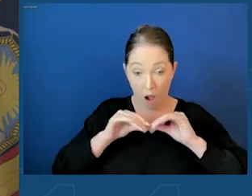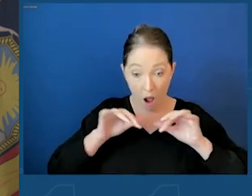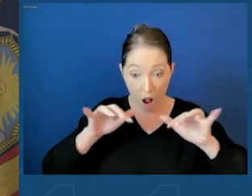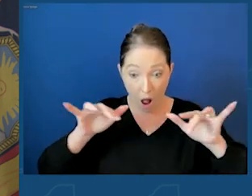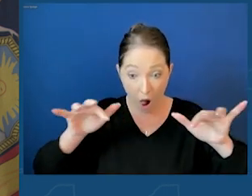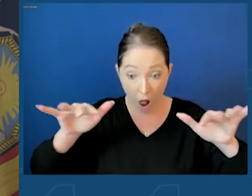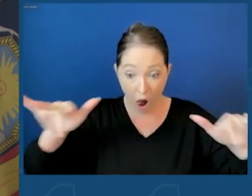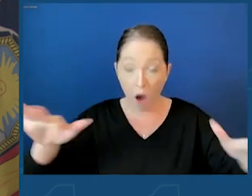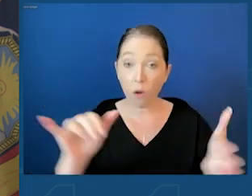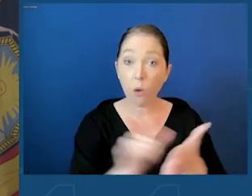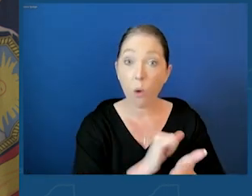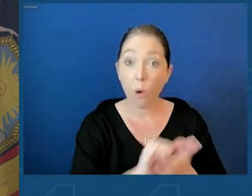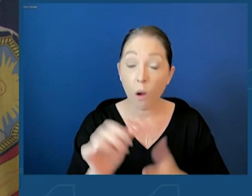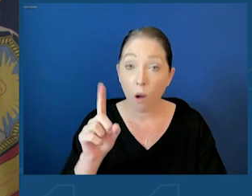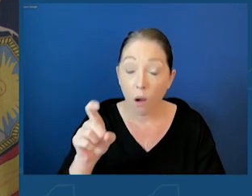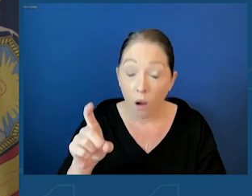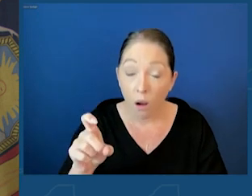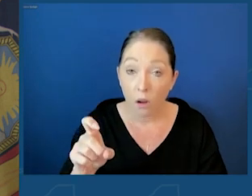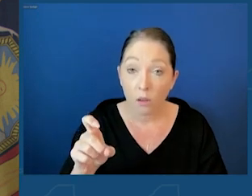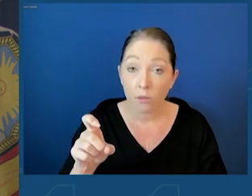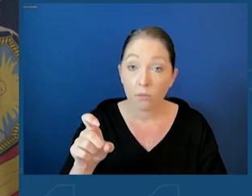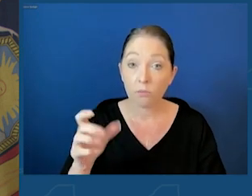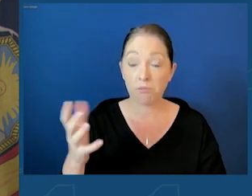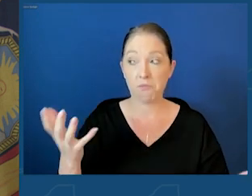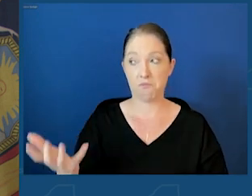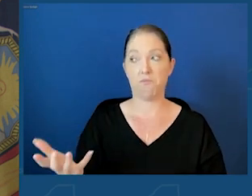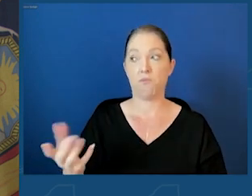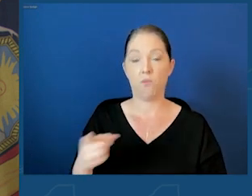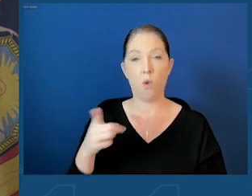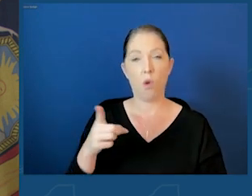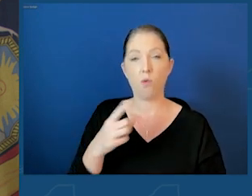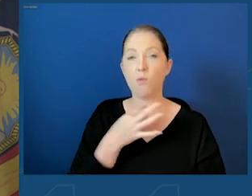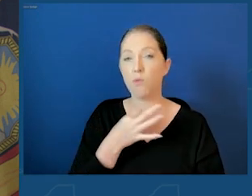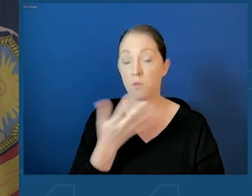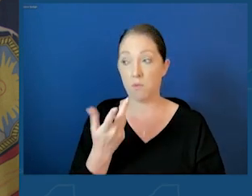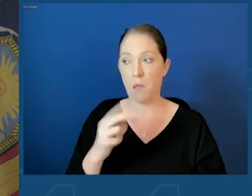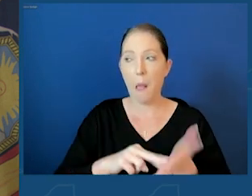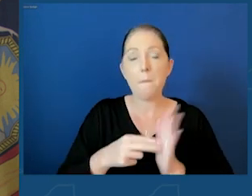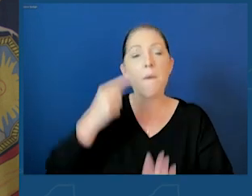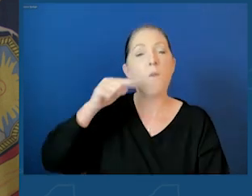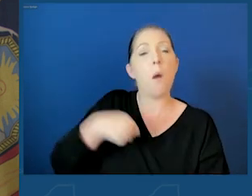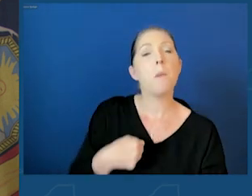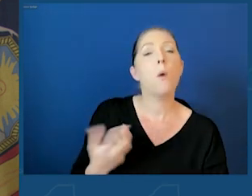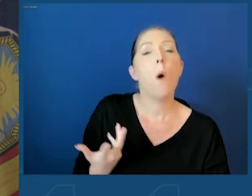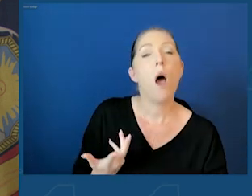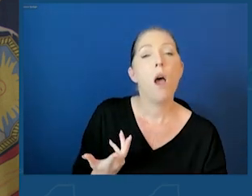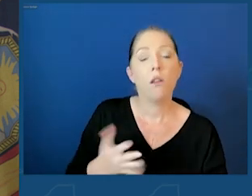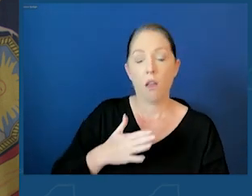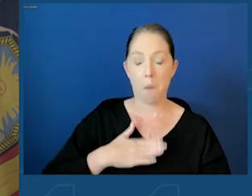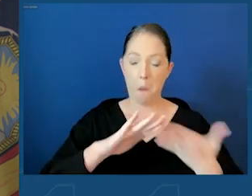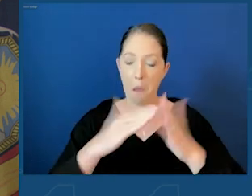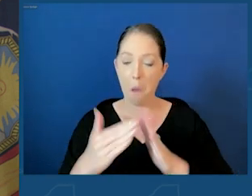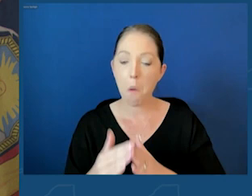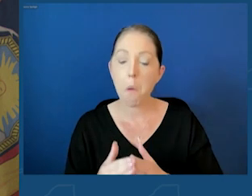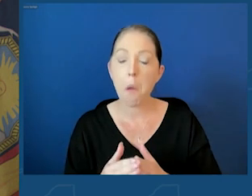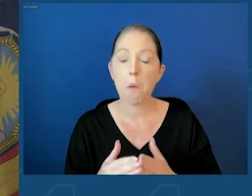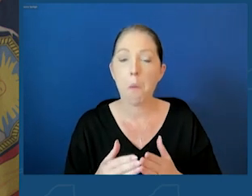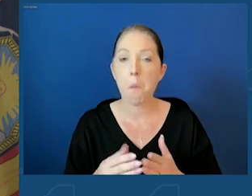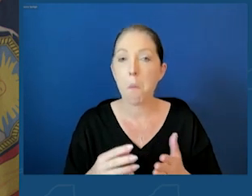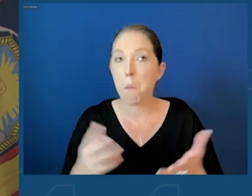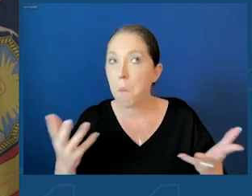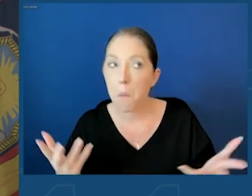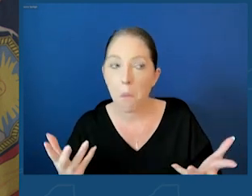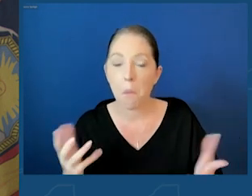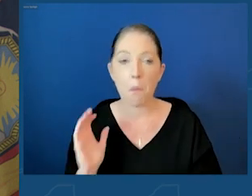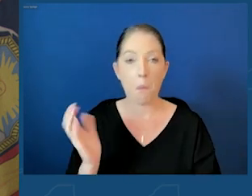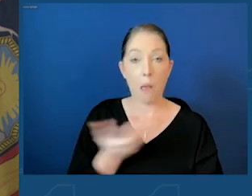York? The bottom line is you're wondering, what does this mean for me and my community? And what are our government